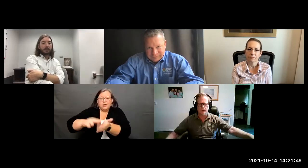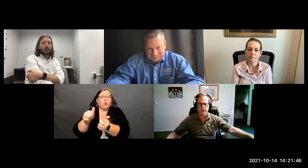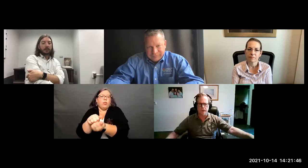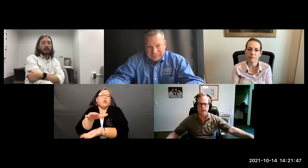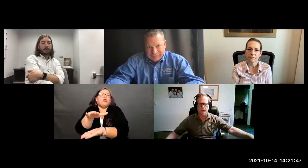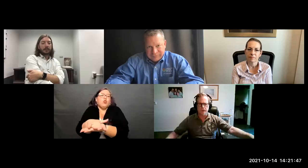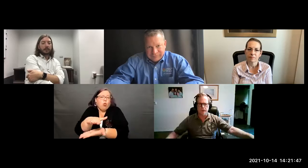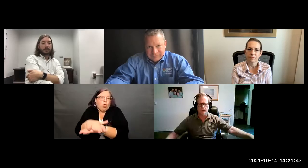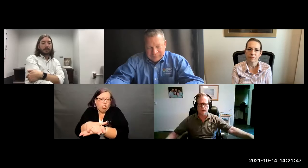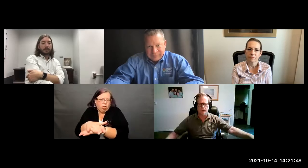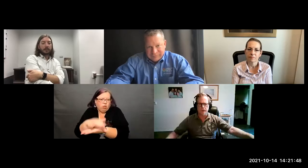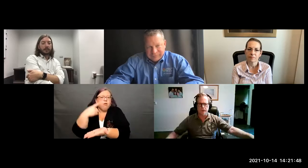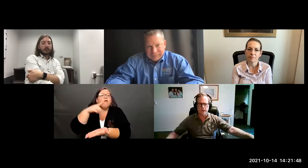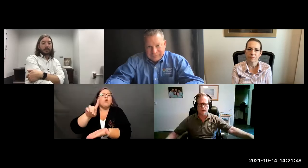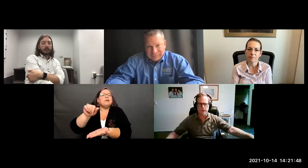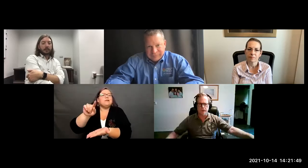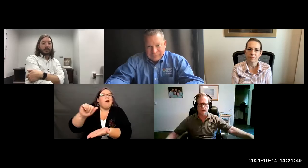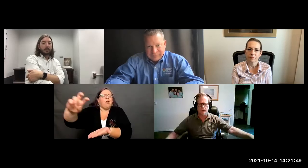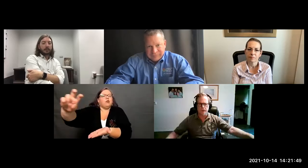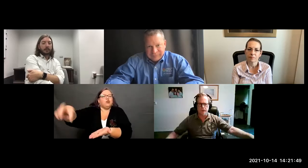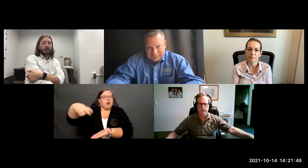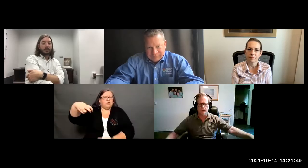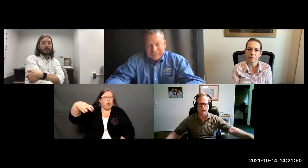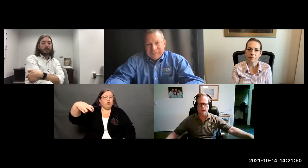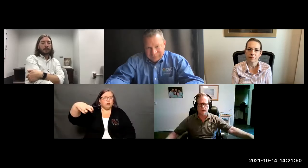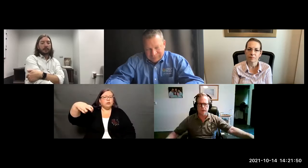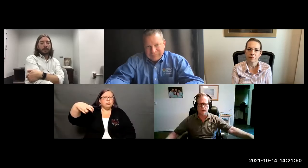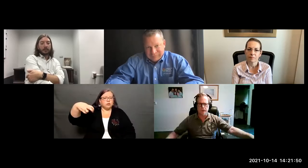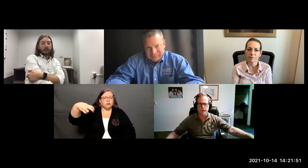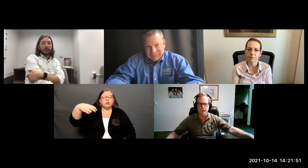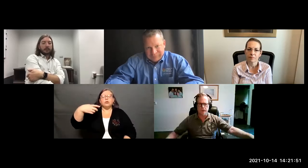repository. That is, that we would